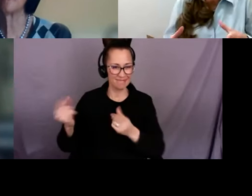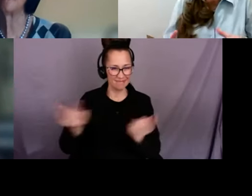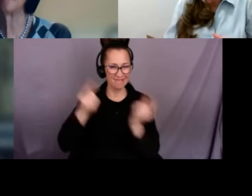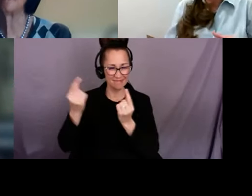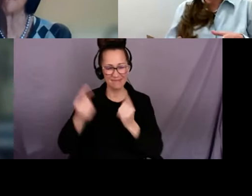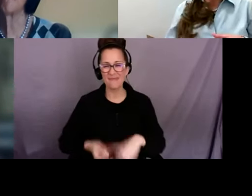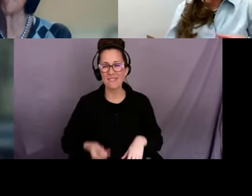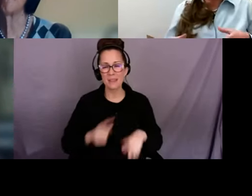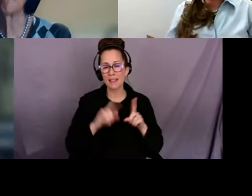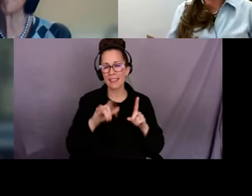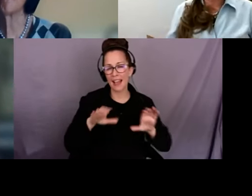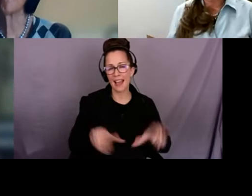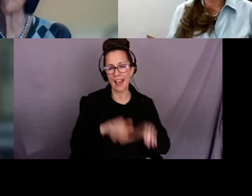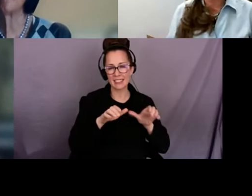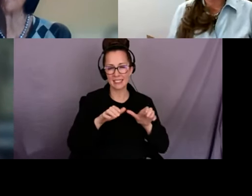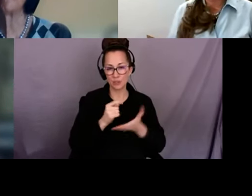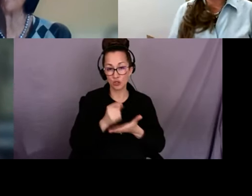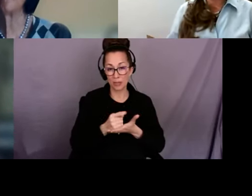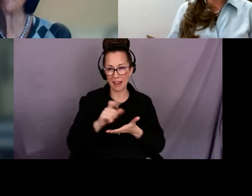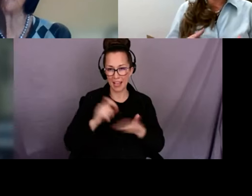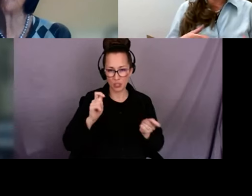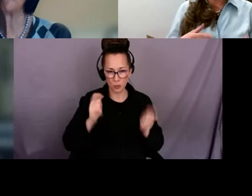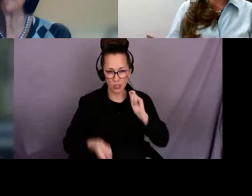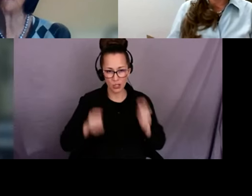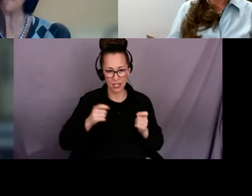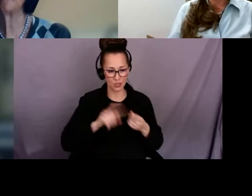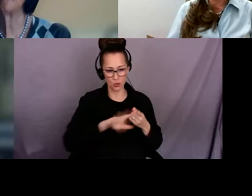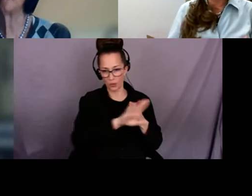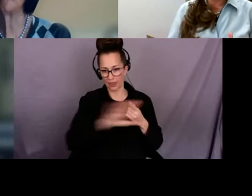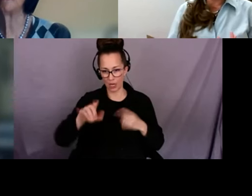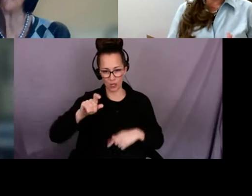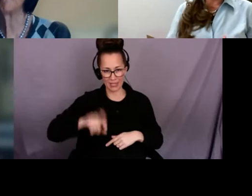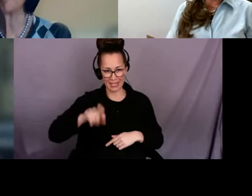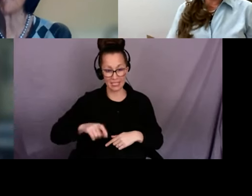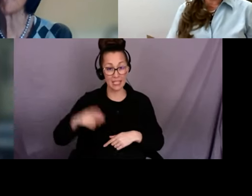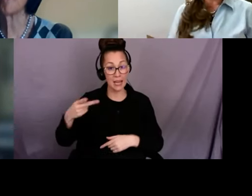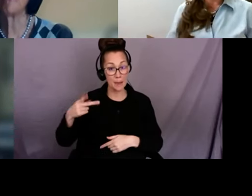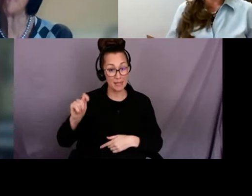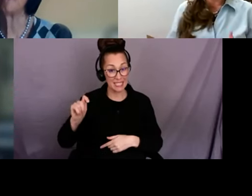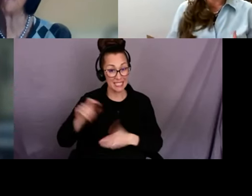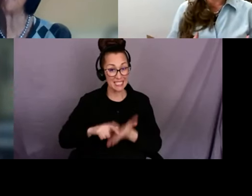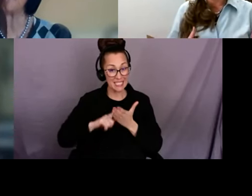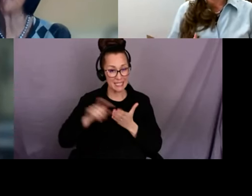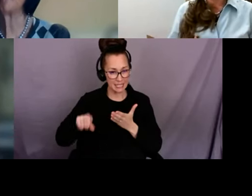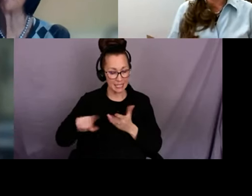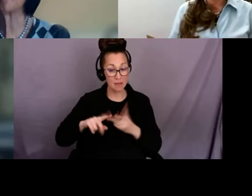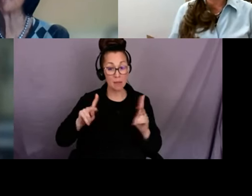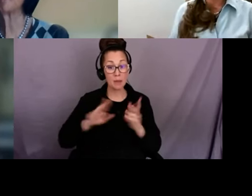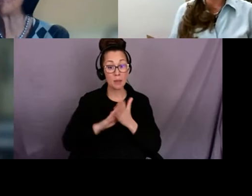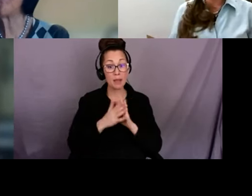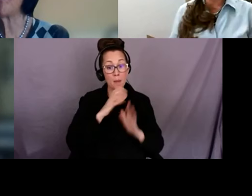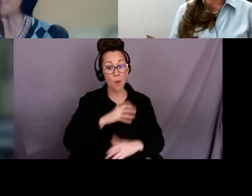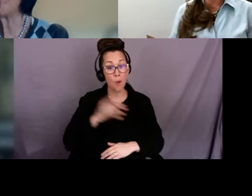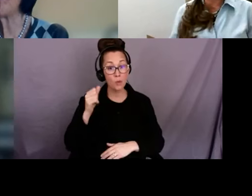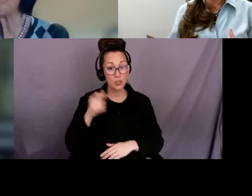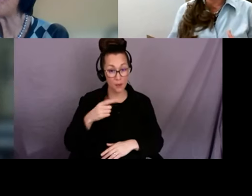has to adjust to what the needs of the men and women are. There should still be physical therapy as people age, especially if you have cerebral palsy,